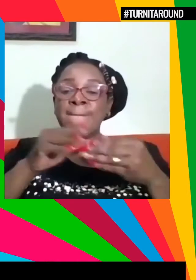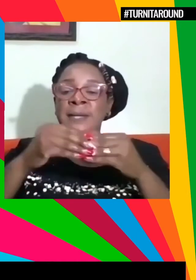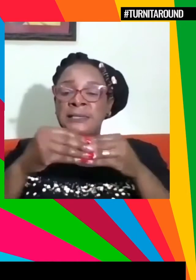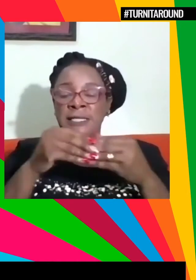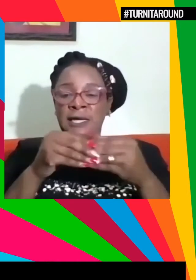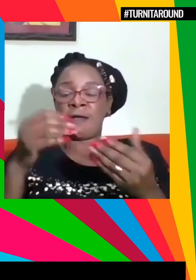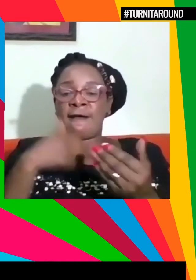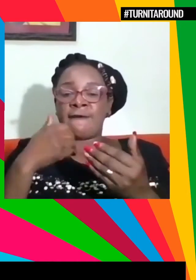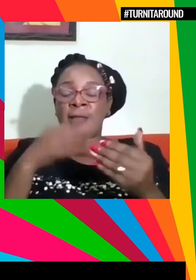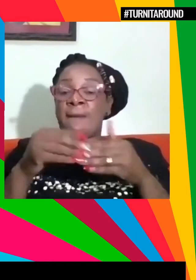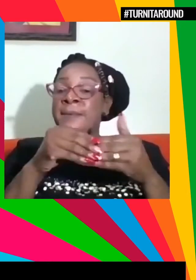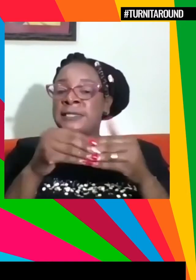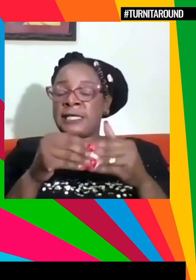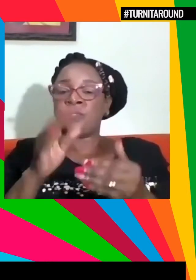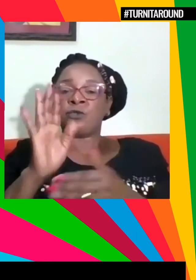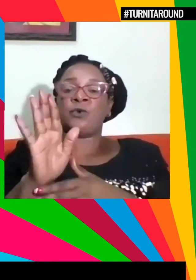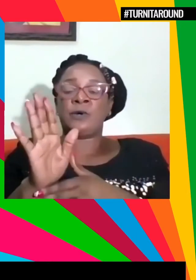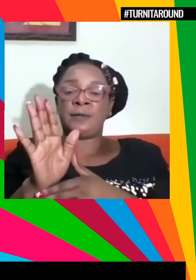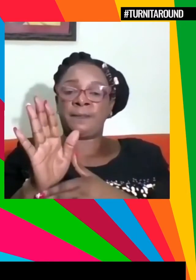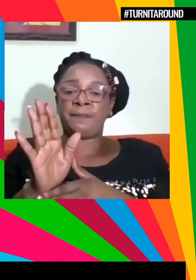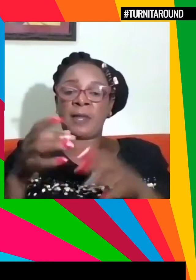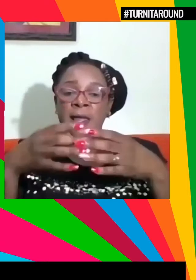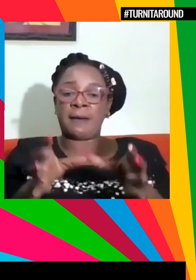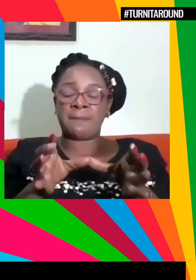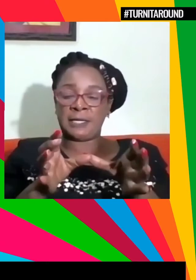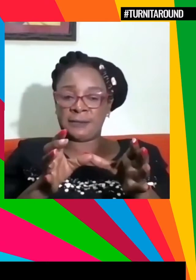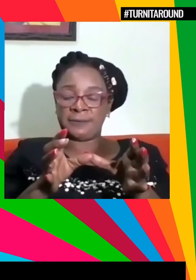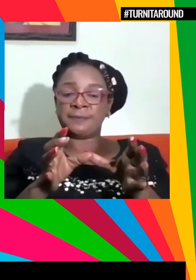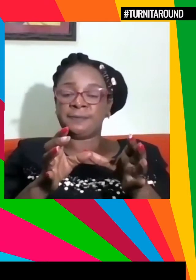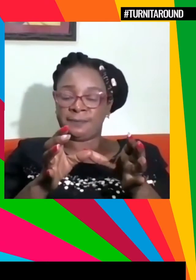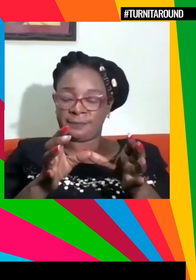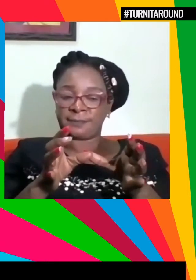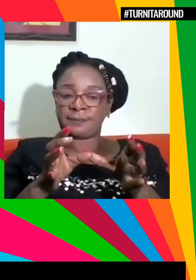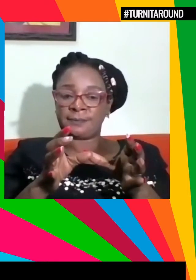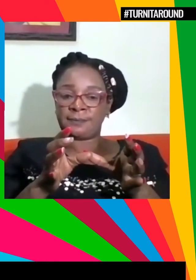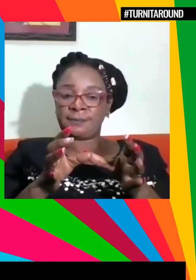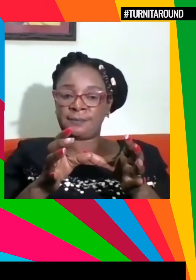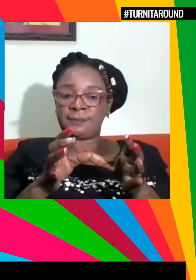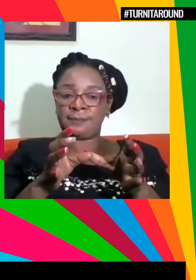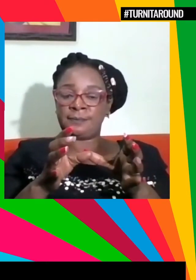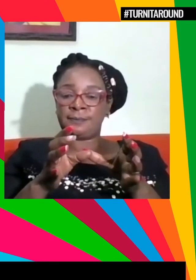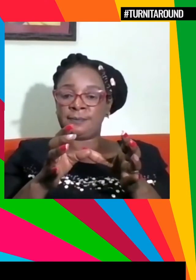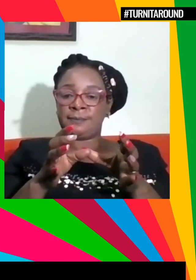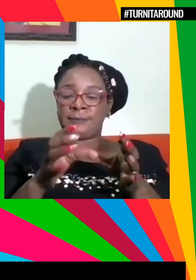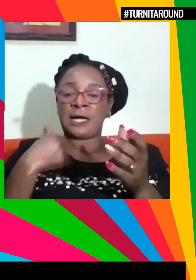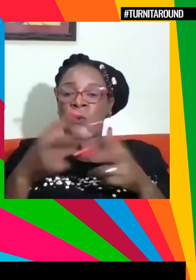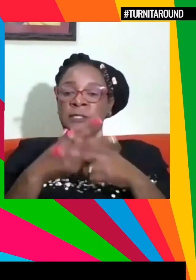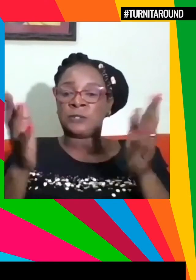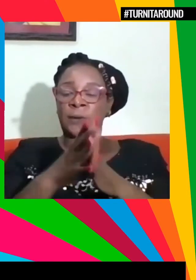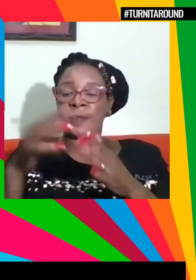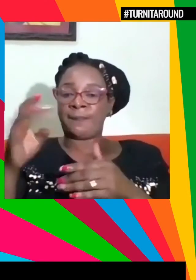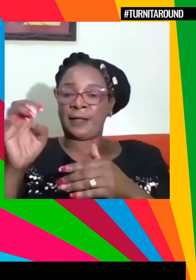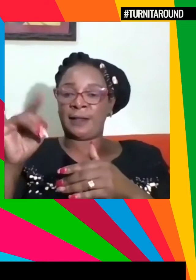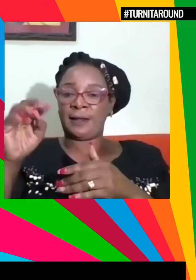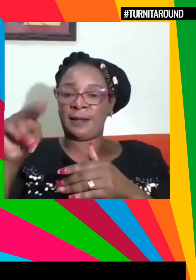ocean-bound plastic into your company's supply chains. Ellen, we'll start with you. I'd love to hear a little bit